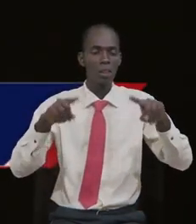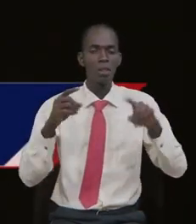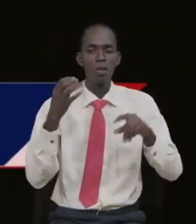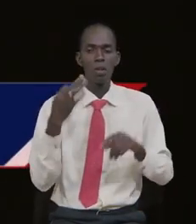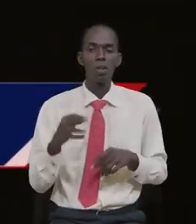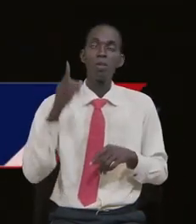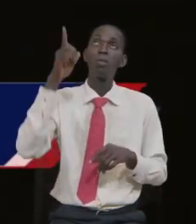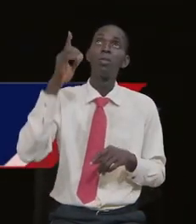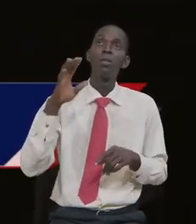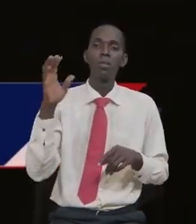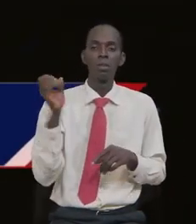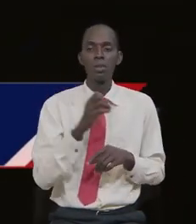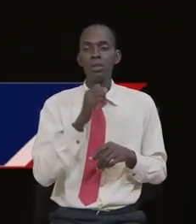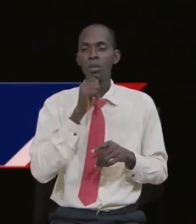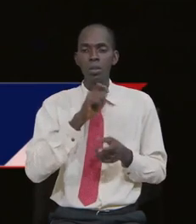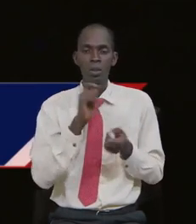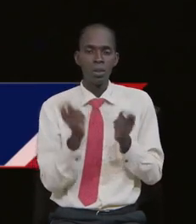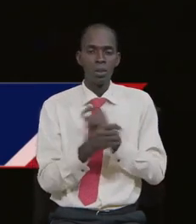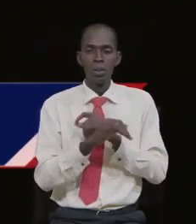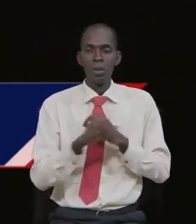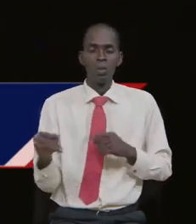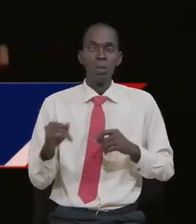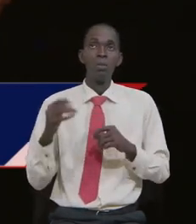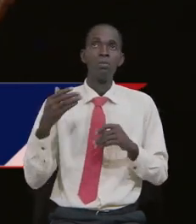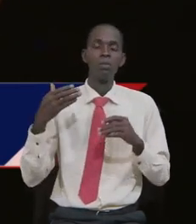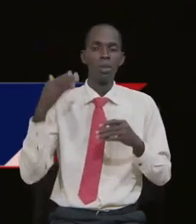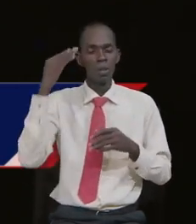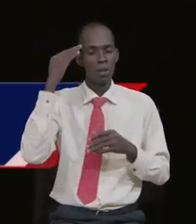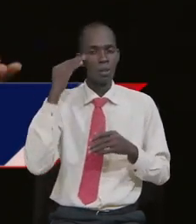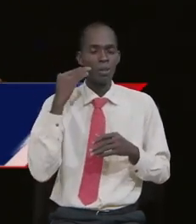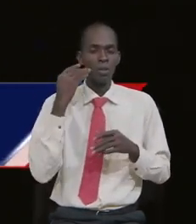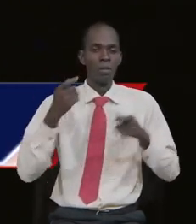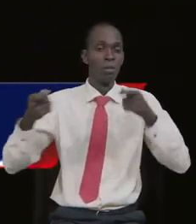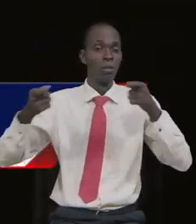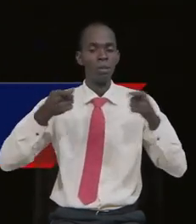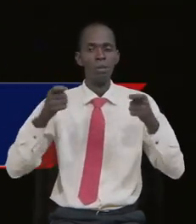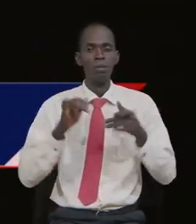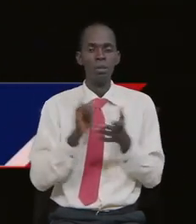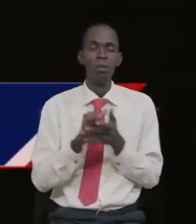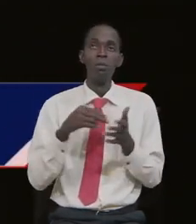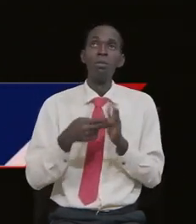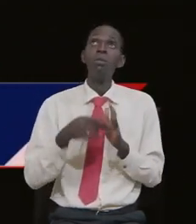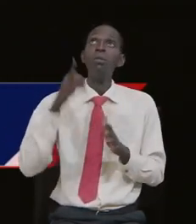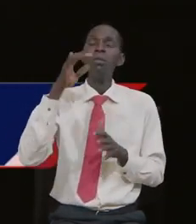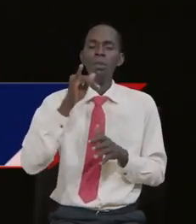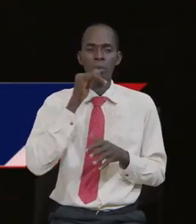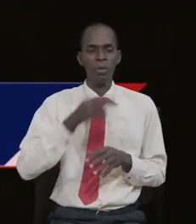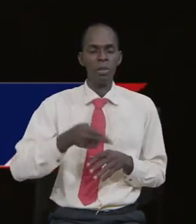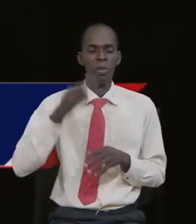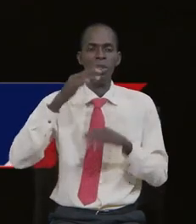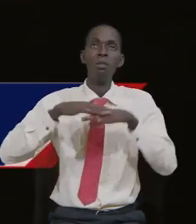God's unchangeable supremacy, that God is high, high